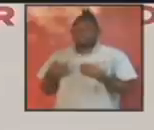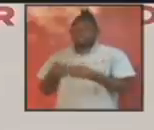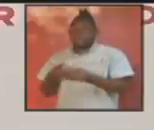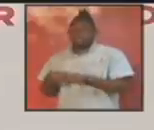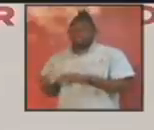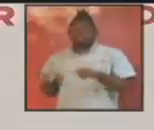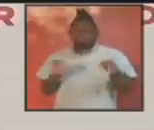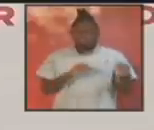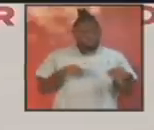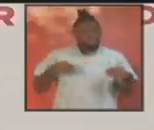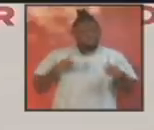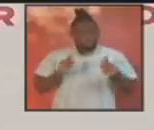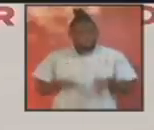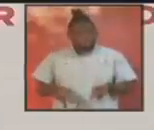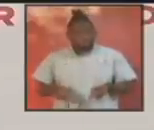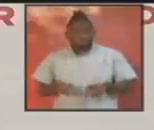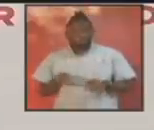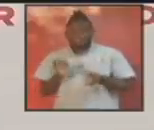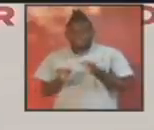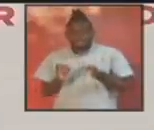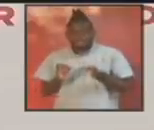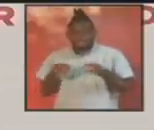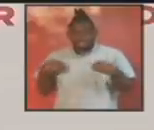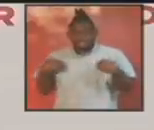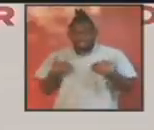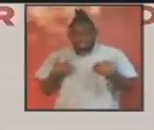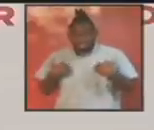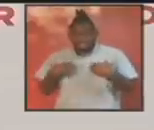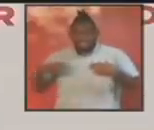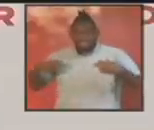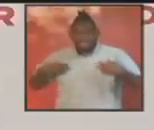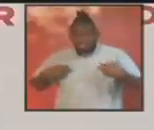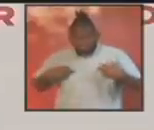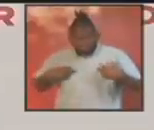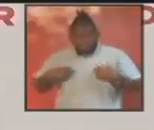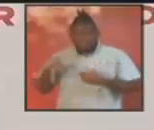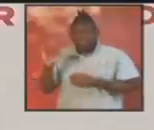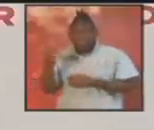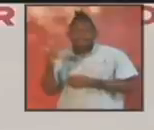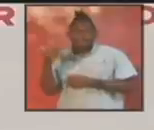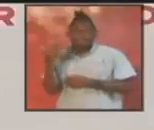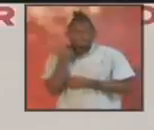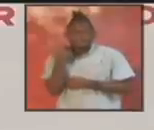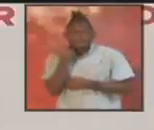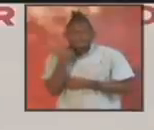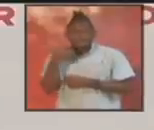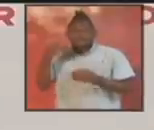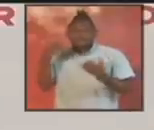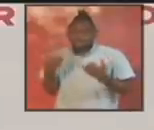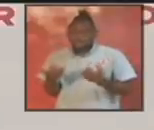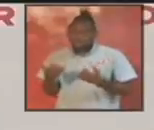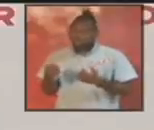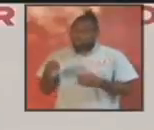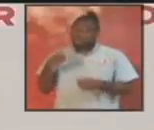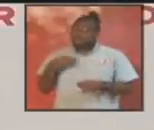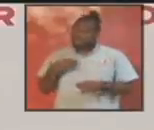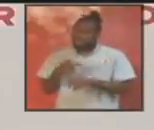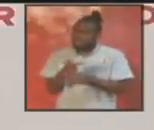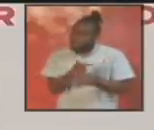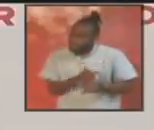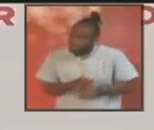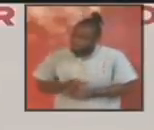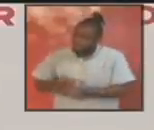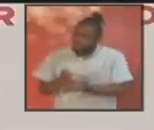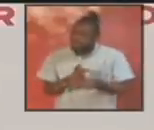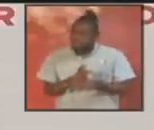us to find a positive animal with yellow fever in the country is that we need to be on heightened alert. And what we have to do as a population